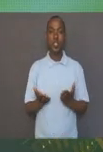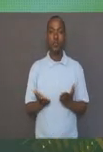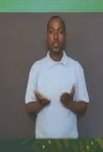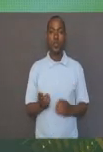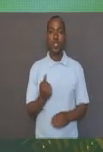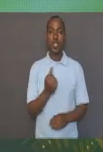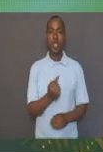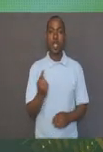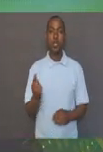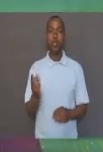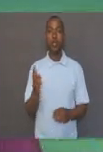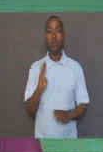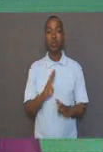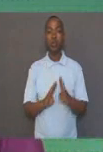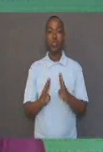each subject.